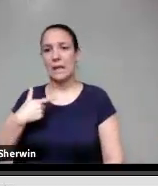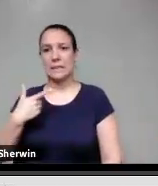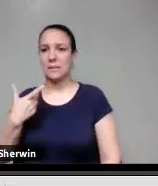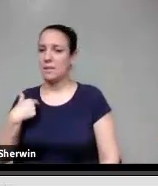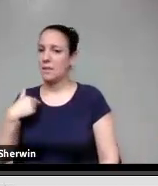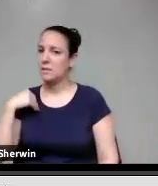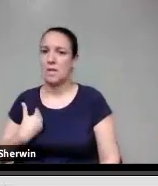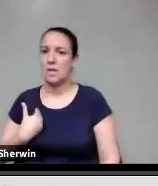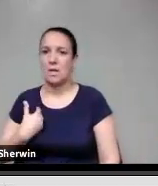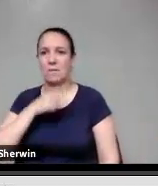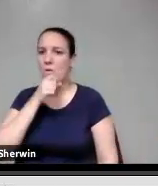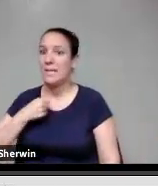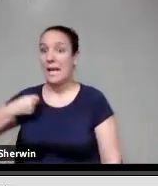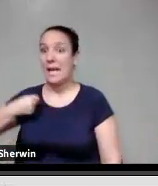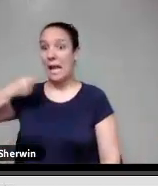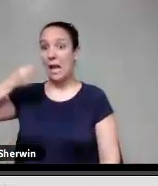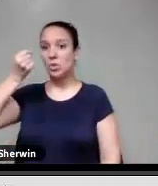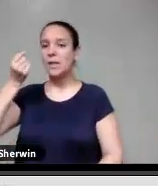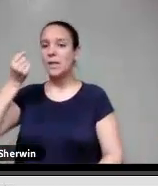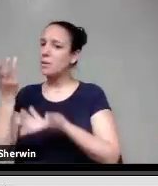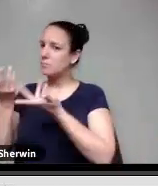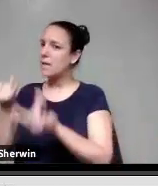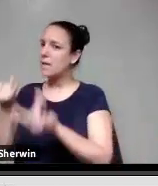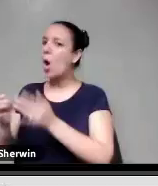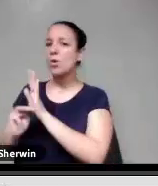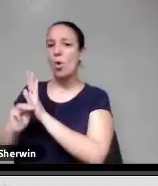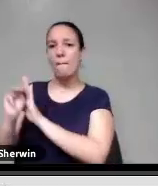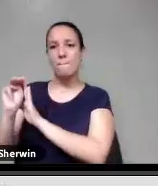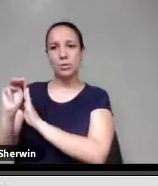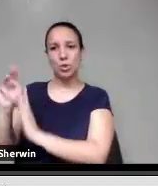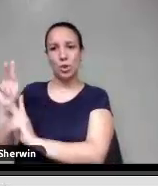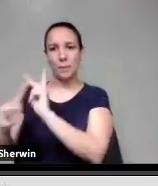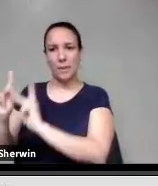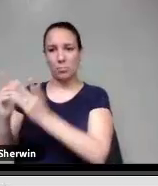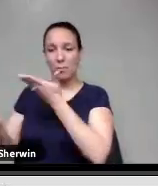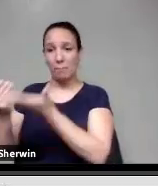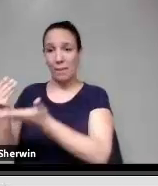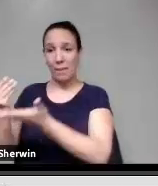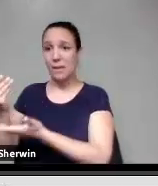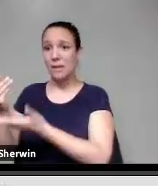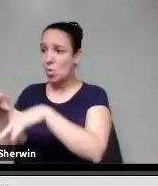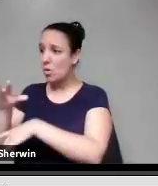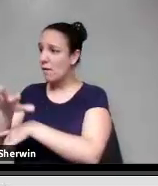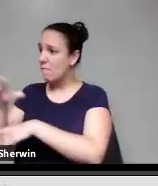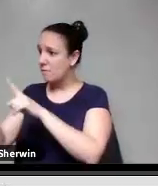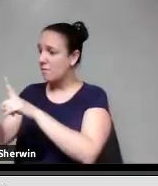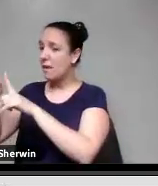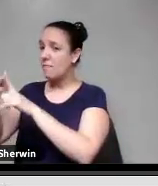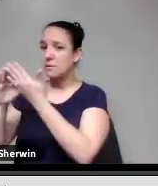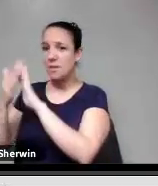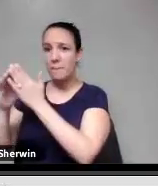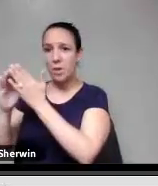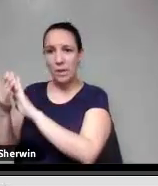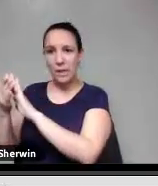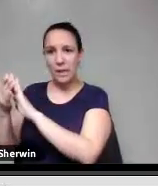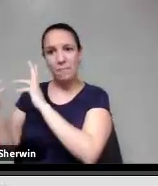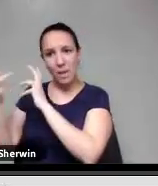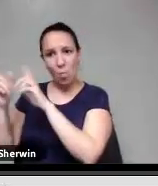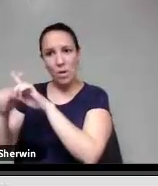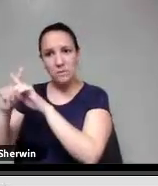I get older. I don't know about you all, but maybe you go to the 55 plus communities who are often looking for programs to offer their